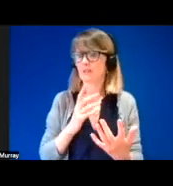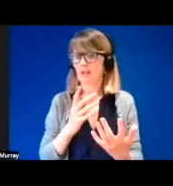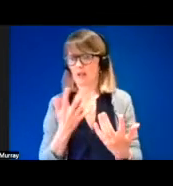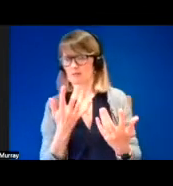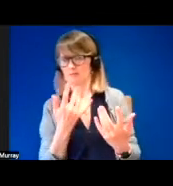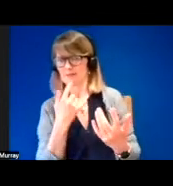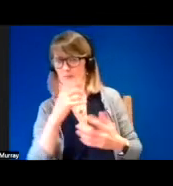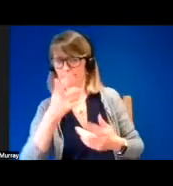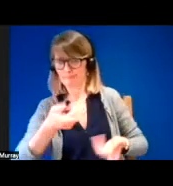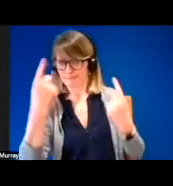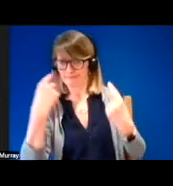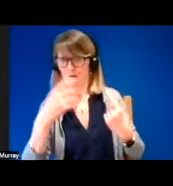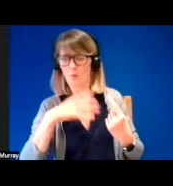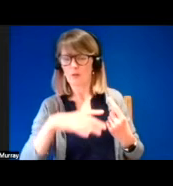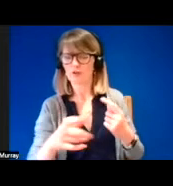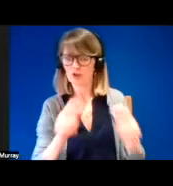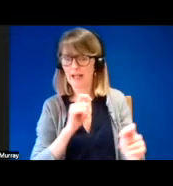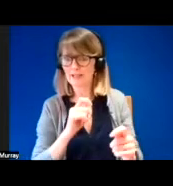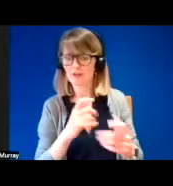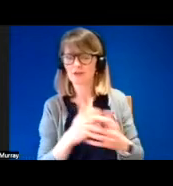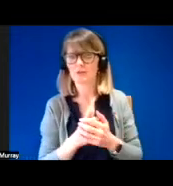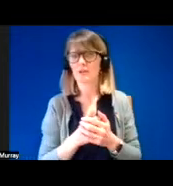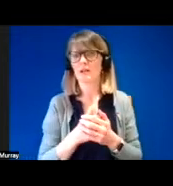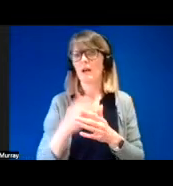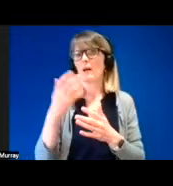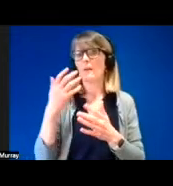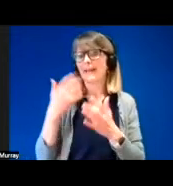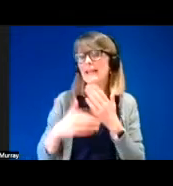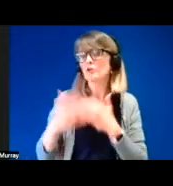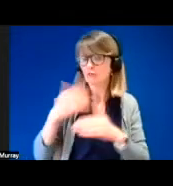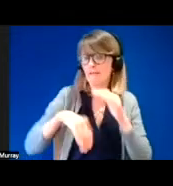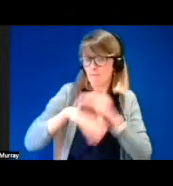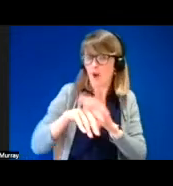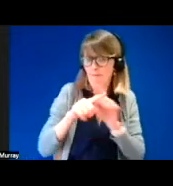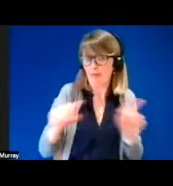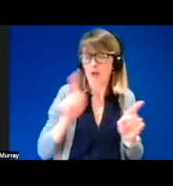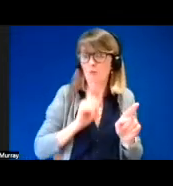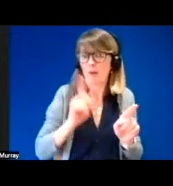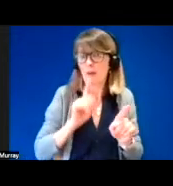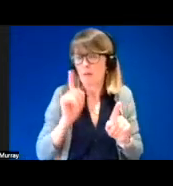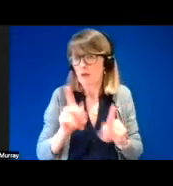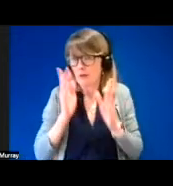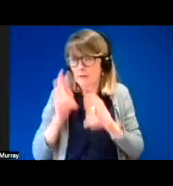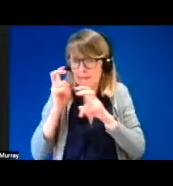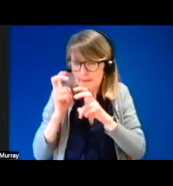History, though, is full of such women, but you have to search to find many of them.